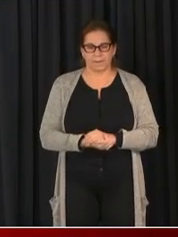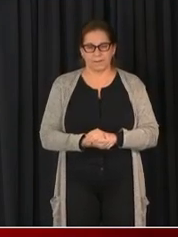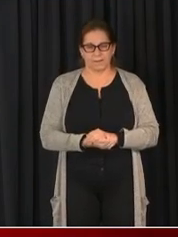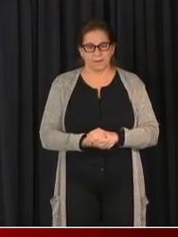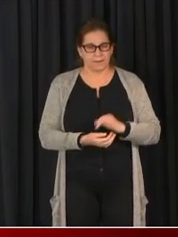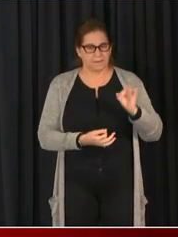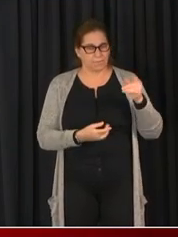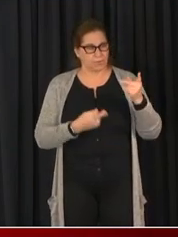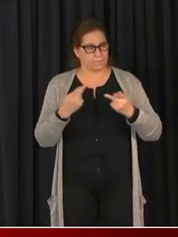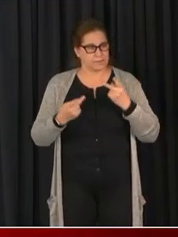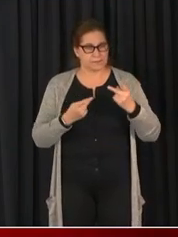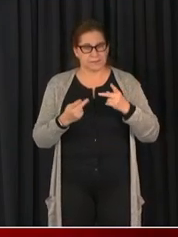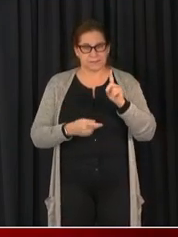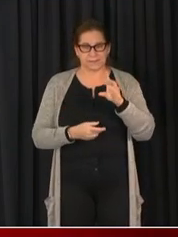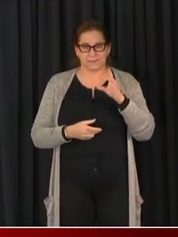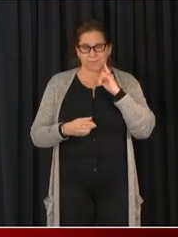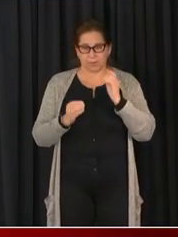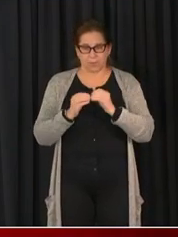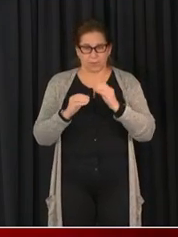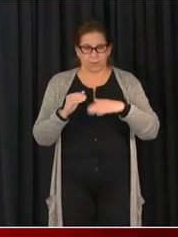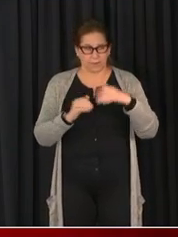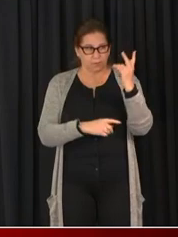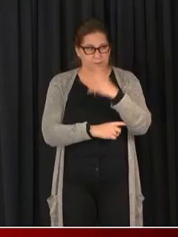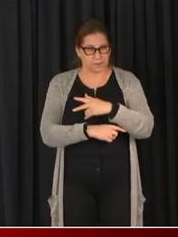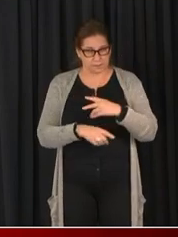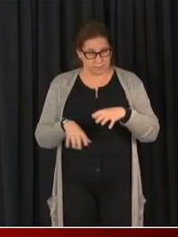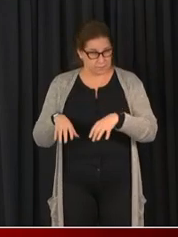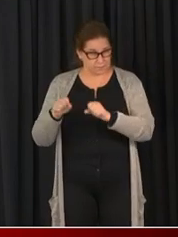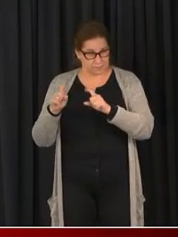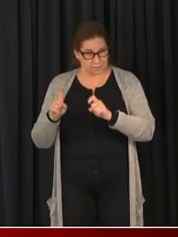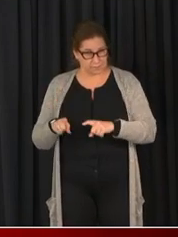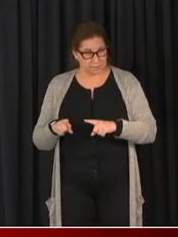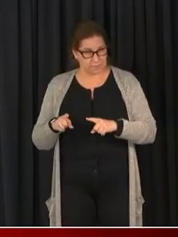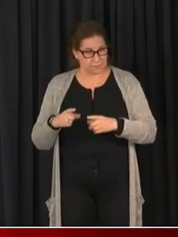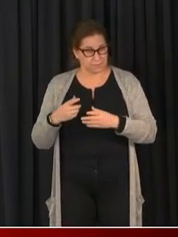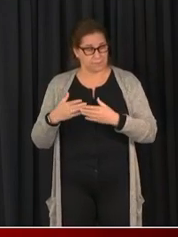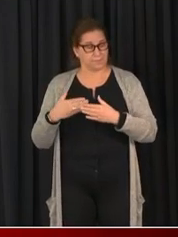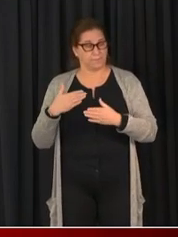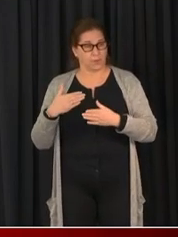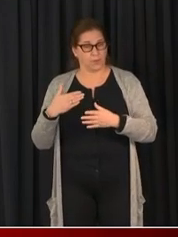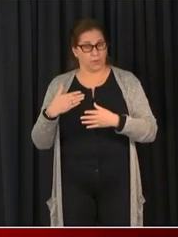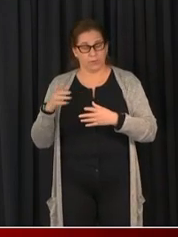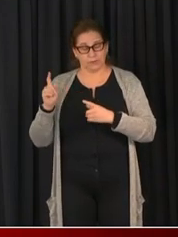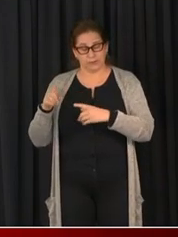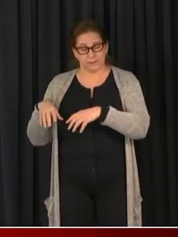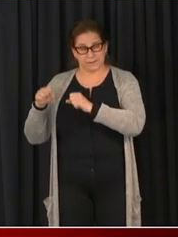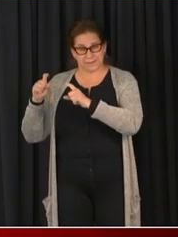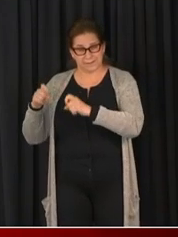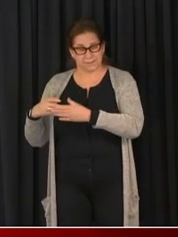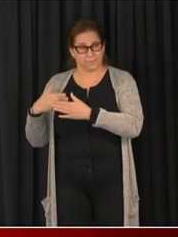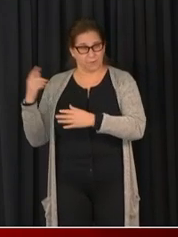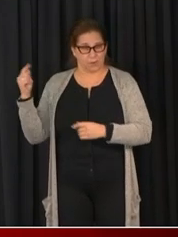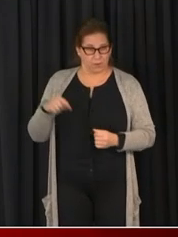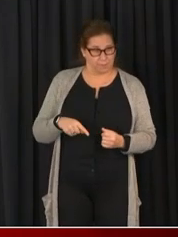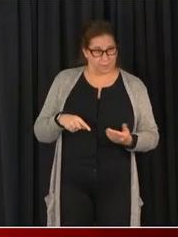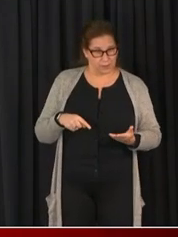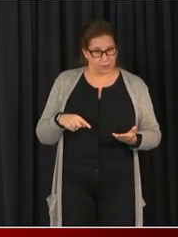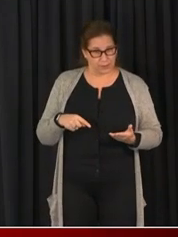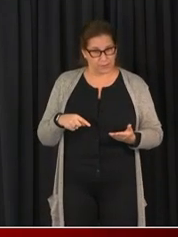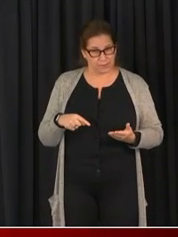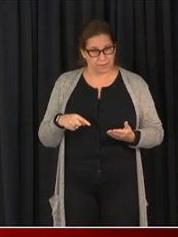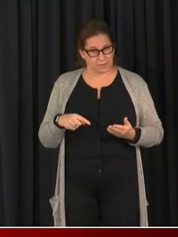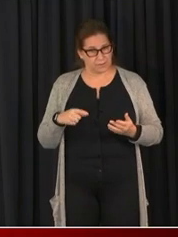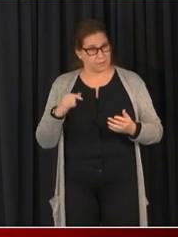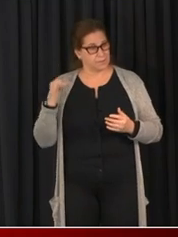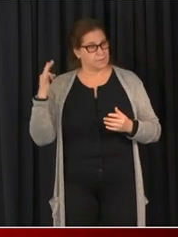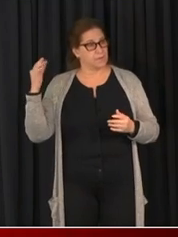more than 3 days, you ask them to get a test once they're here, are they free to do whatever they want in the meantime? If they